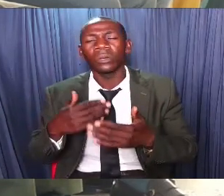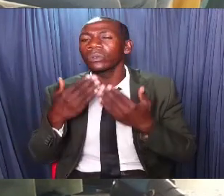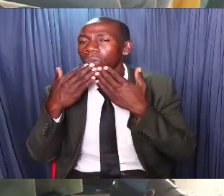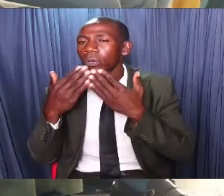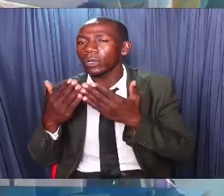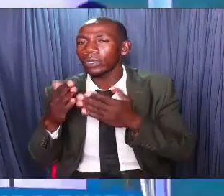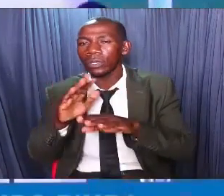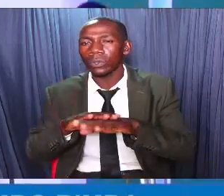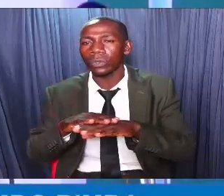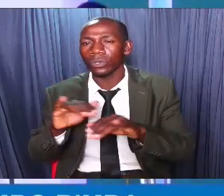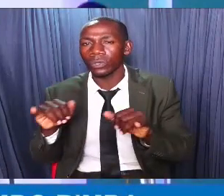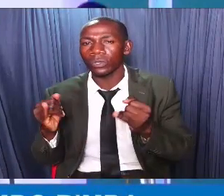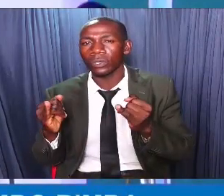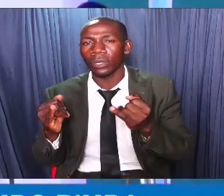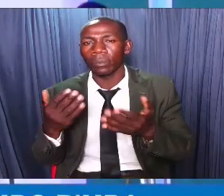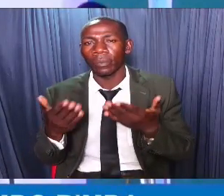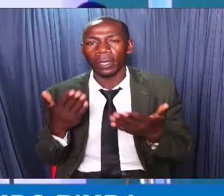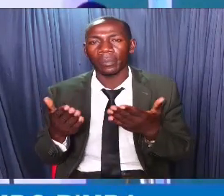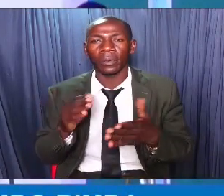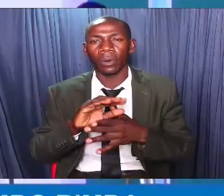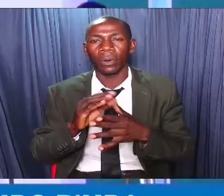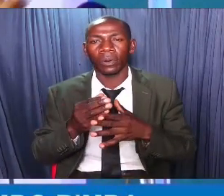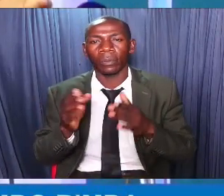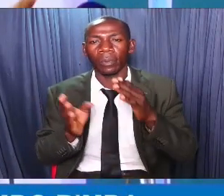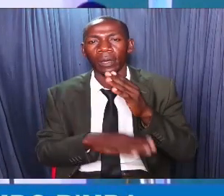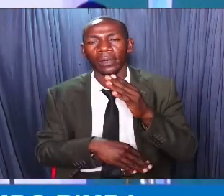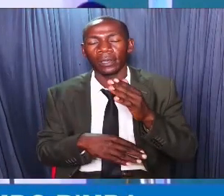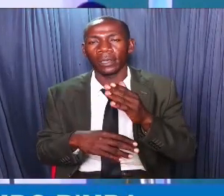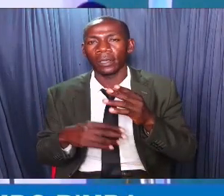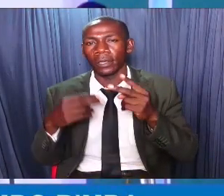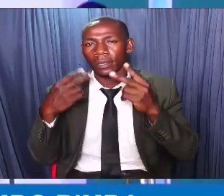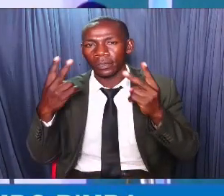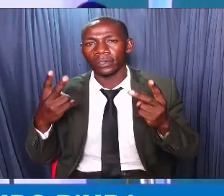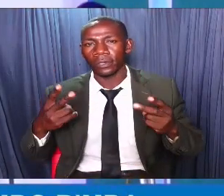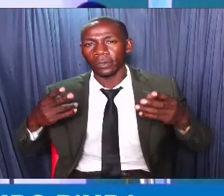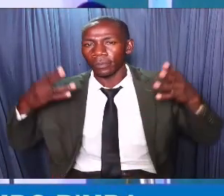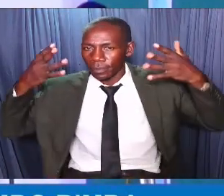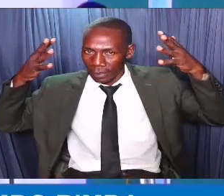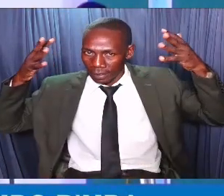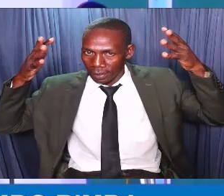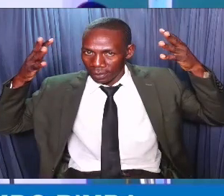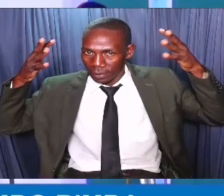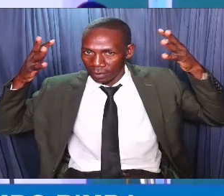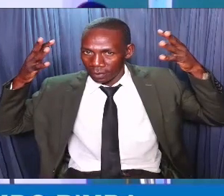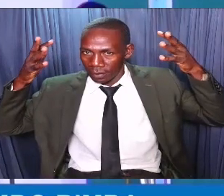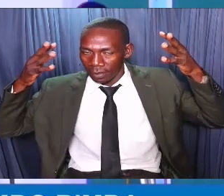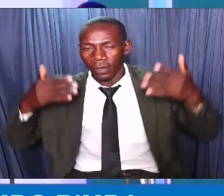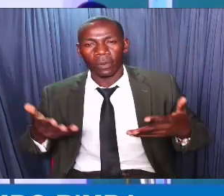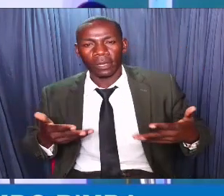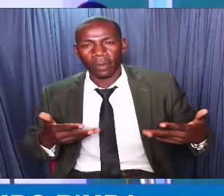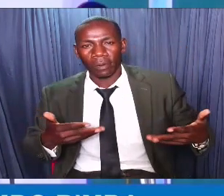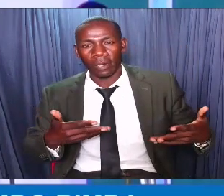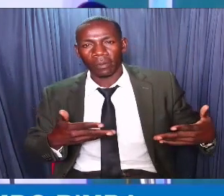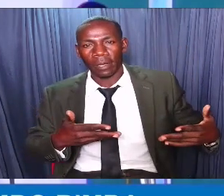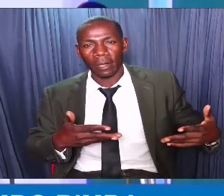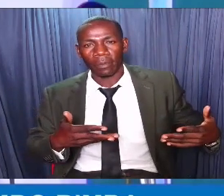njema. Are they bringing me a good news? Au ni mbaya? Or maybe bad news. Lakini akaona wanamkimbilia na furaha. But he saw people running unto him with joy. Karibu, karibu, karibu, karibu.